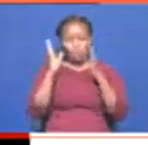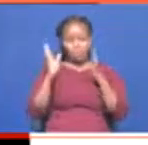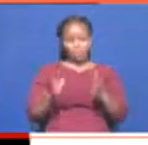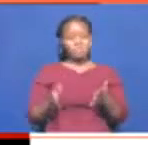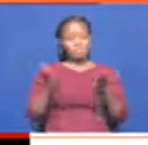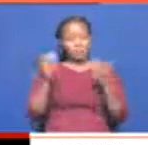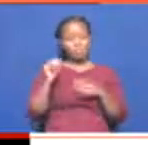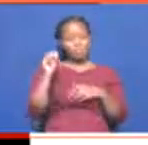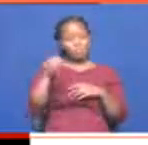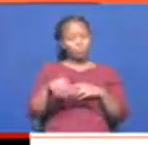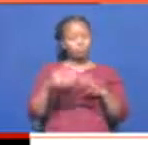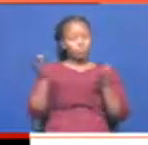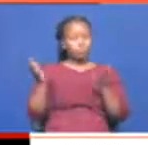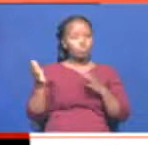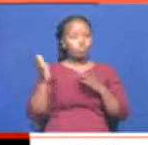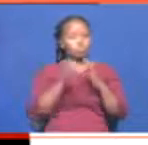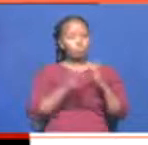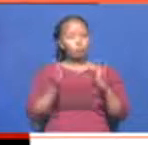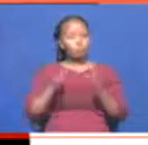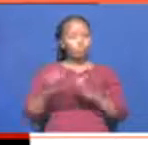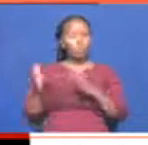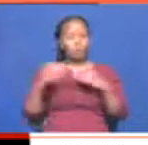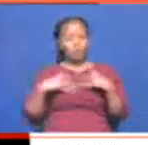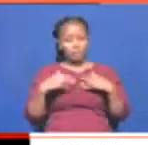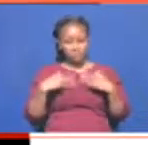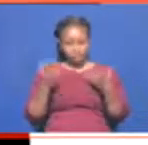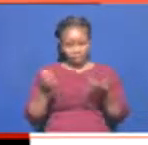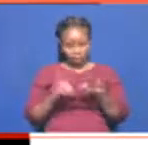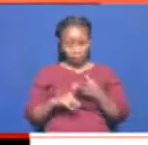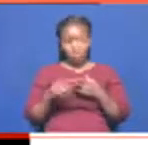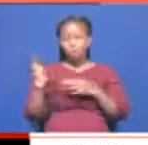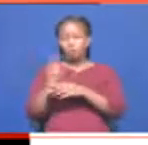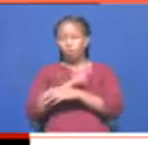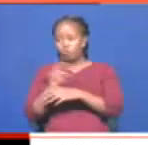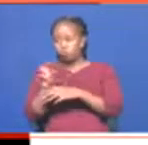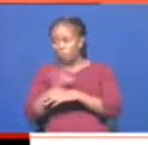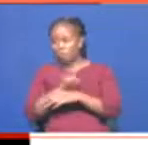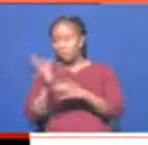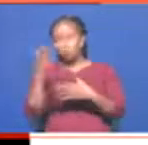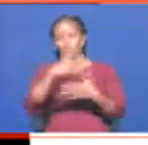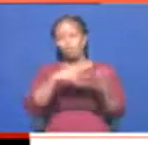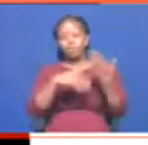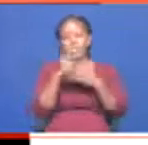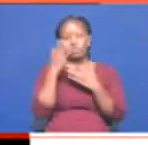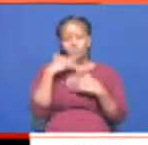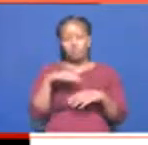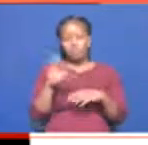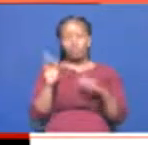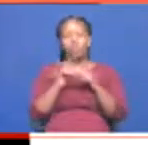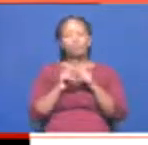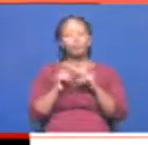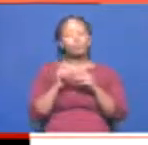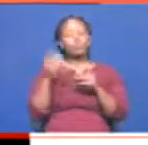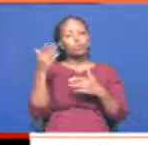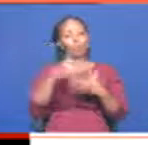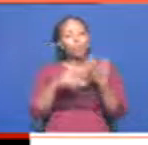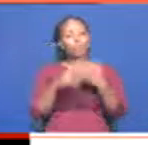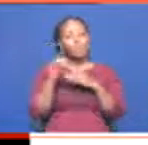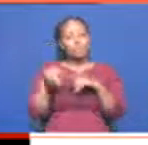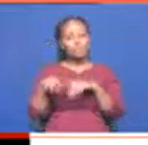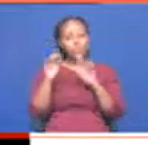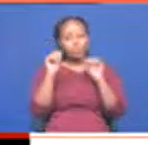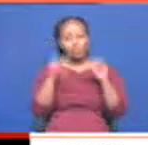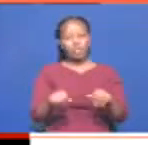do supervise construction, and they do actually construction itself. And it